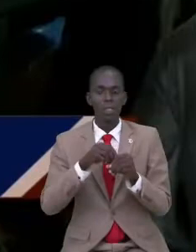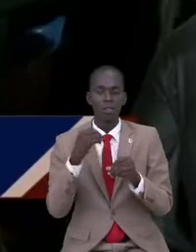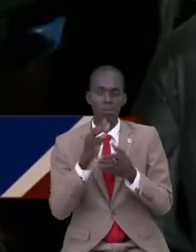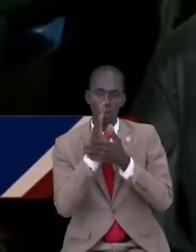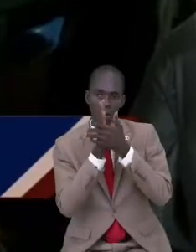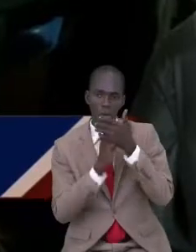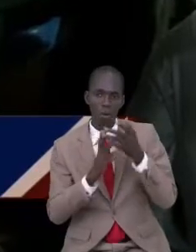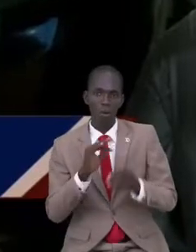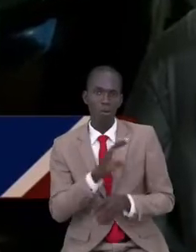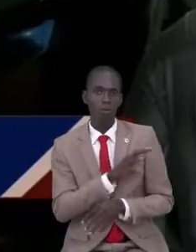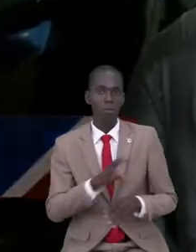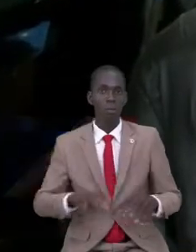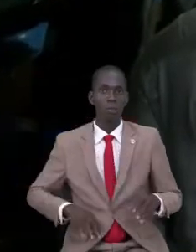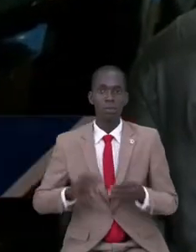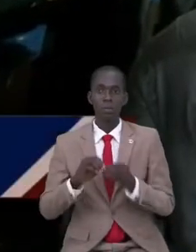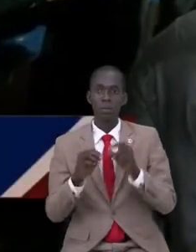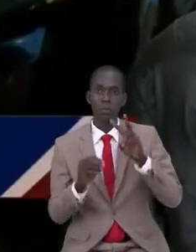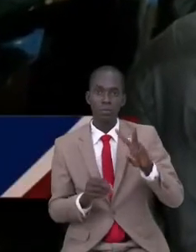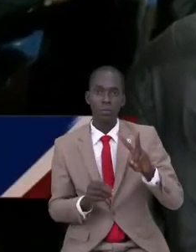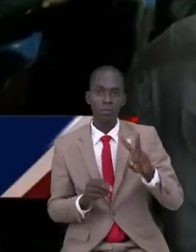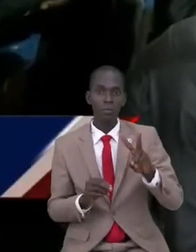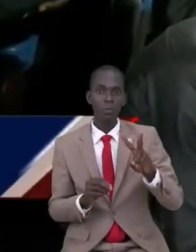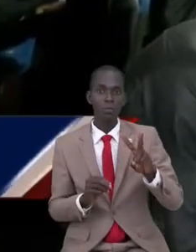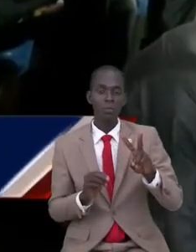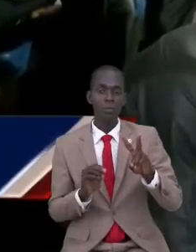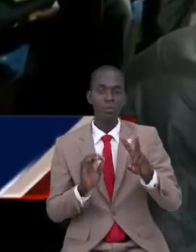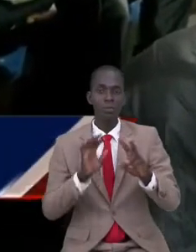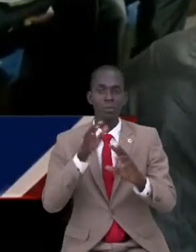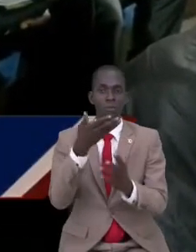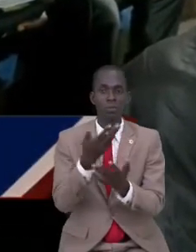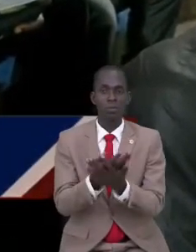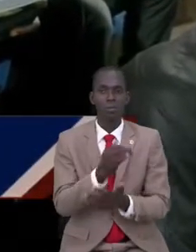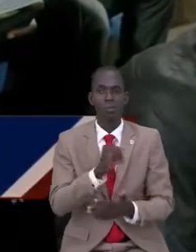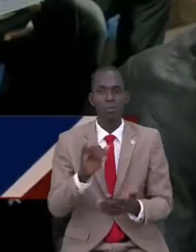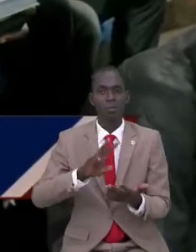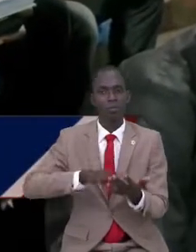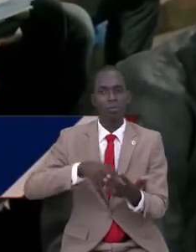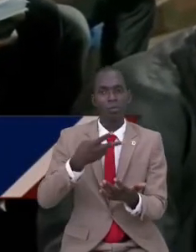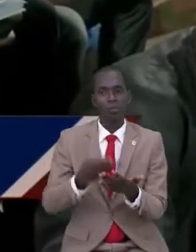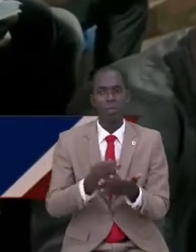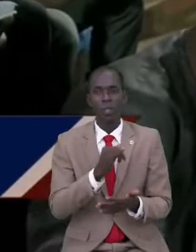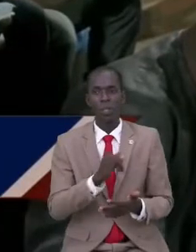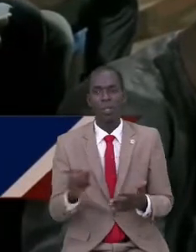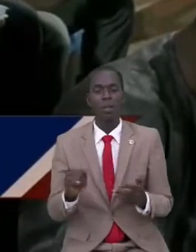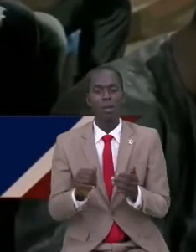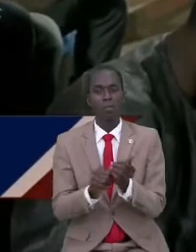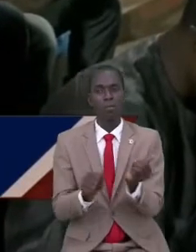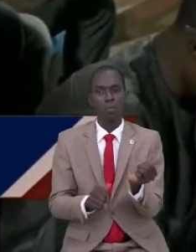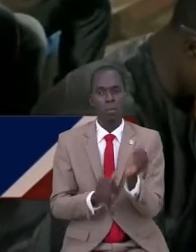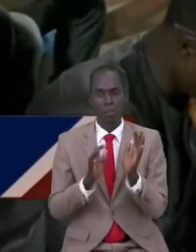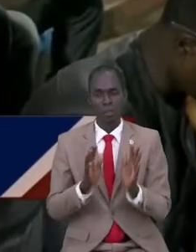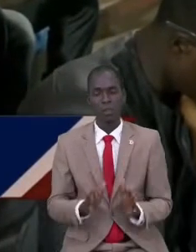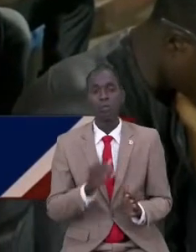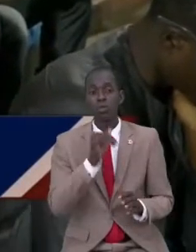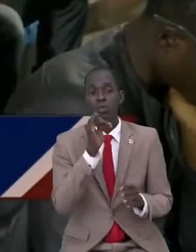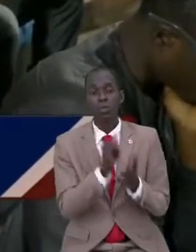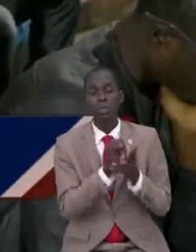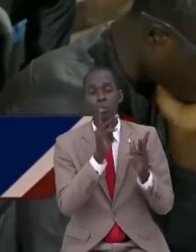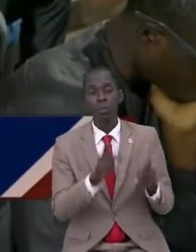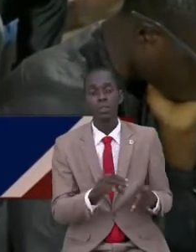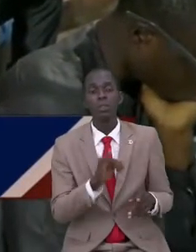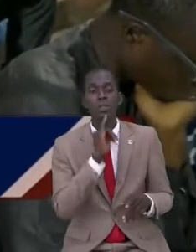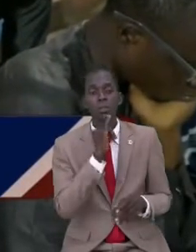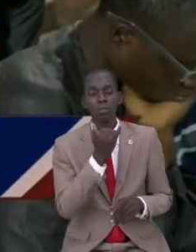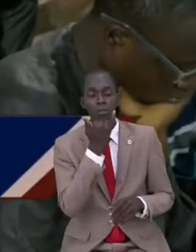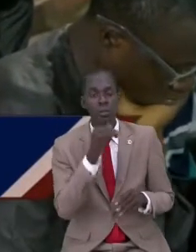two, reaching fallen backsliders. It's not just that he's a faulty in his